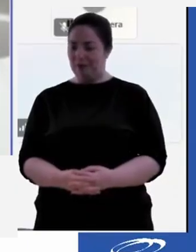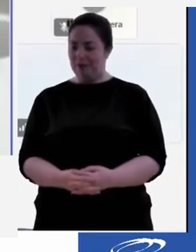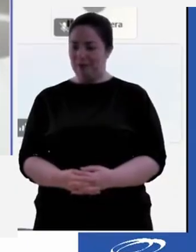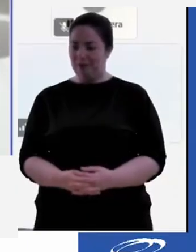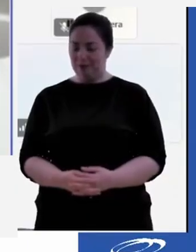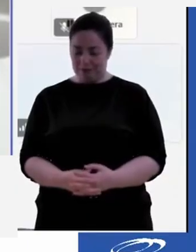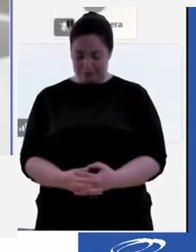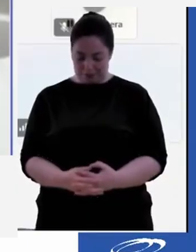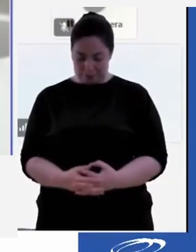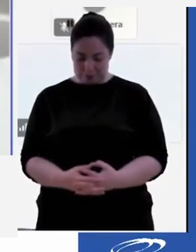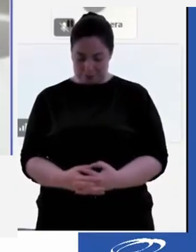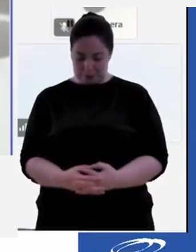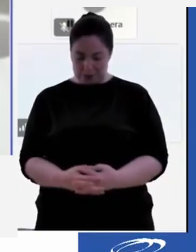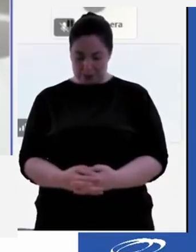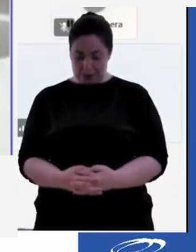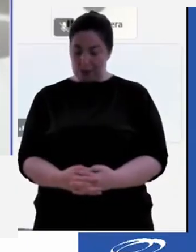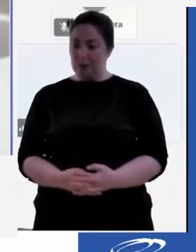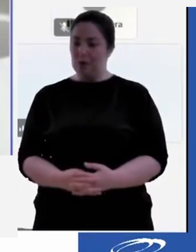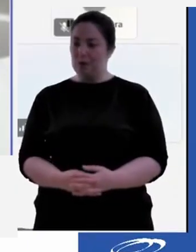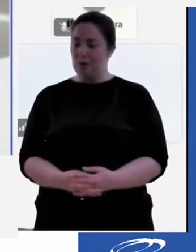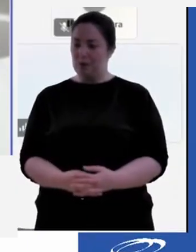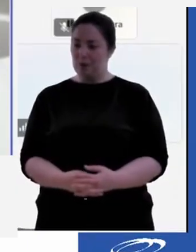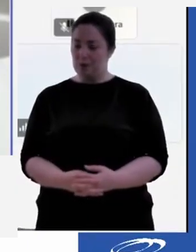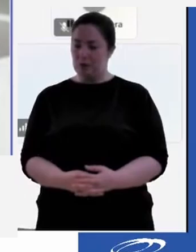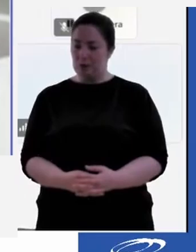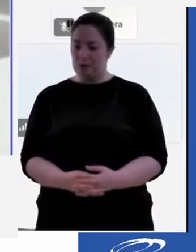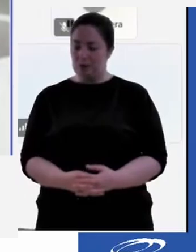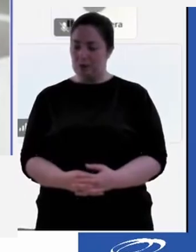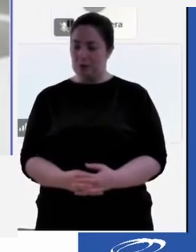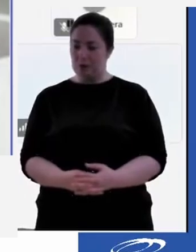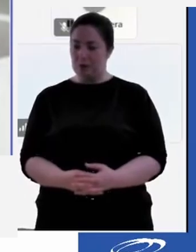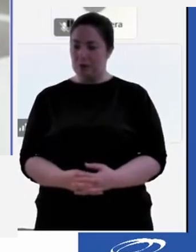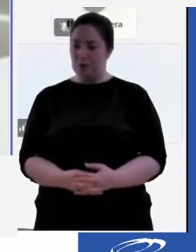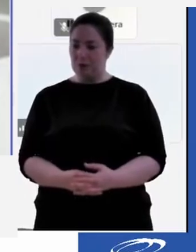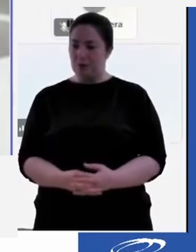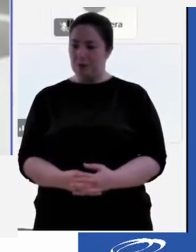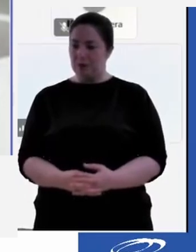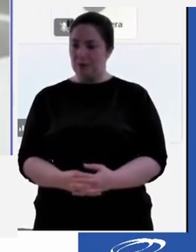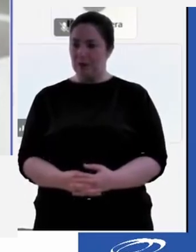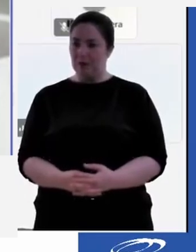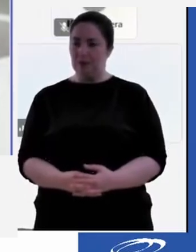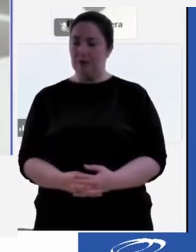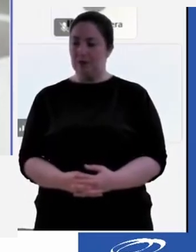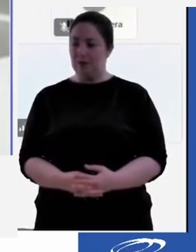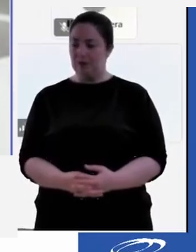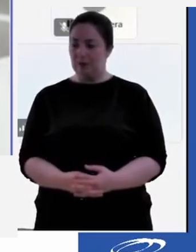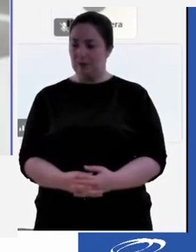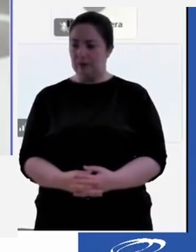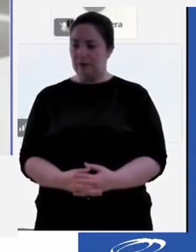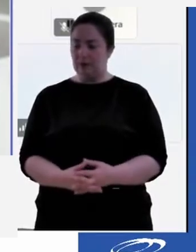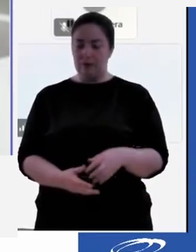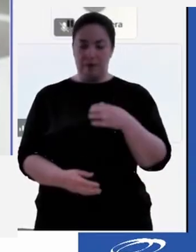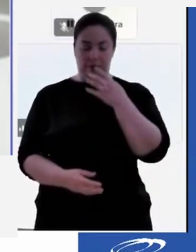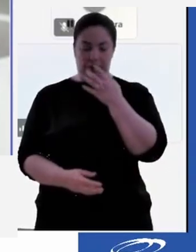infection. And ideally, if you're asking a question, for example, about culture, you classify your cases